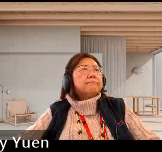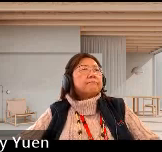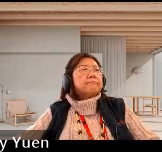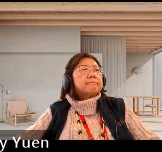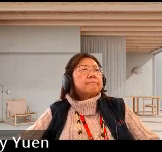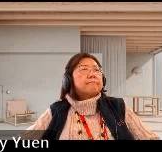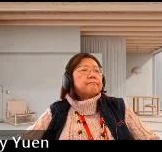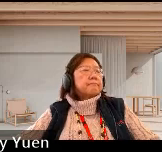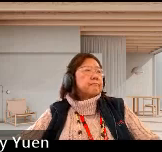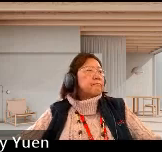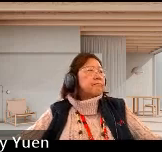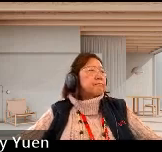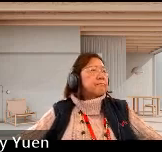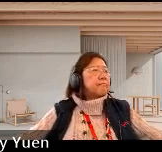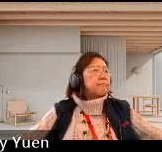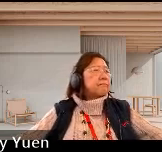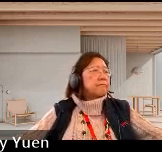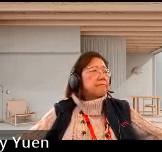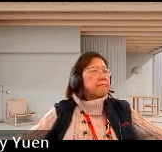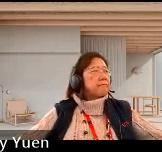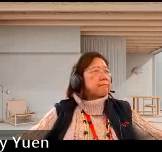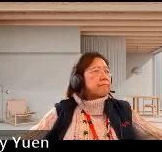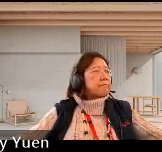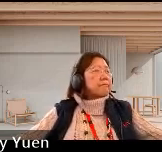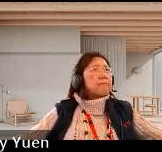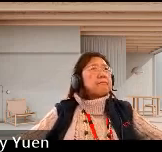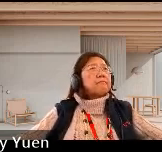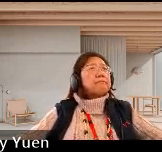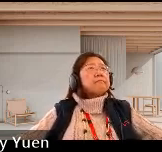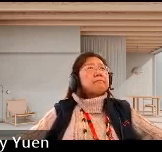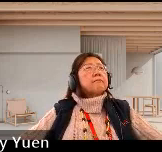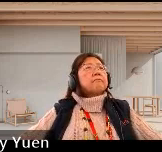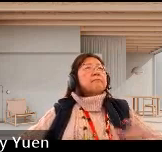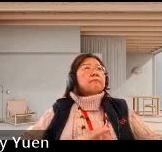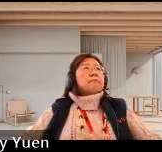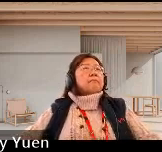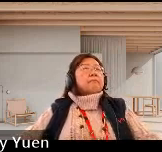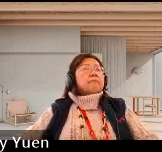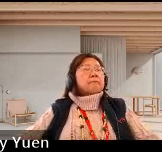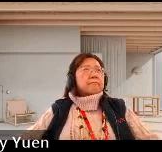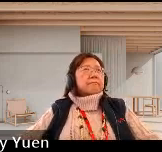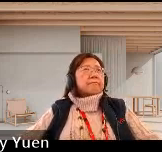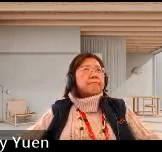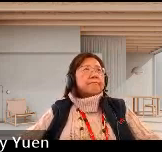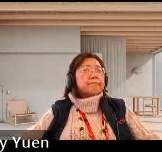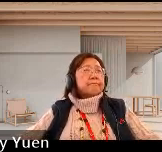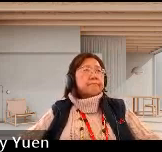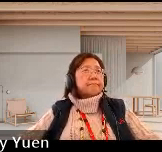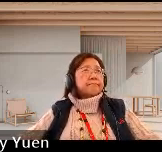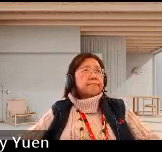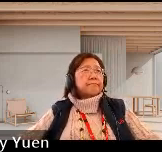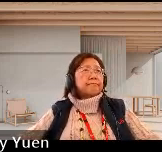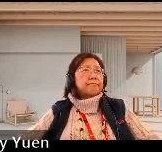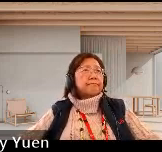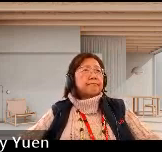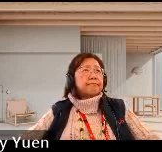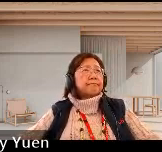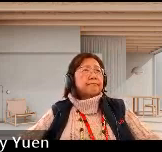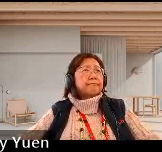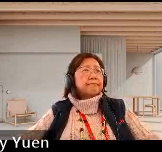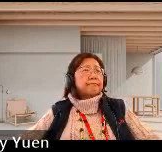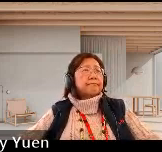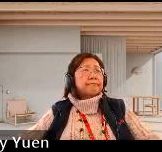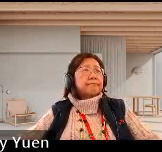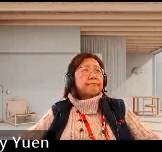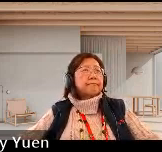those tasks. So we look at environmental factors. So maybe what's the environment doing to make it easier or harder for that person as their progression